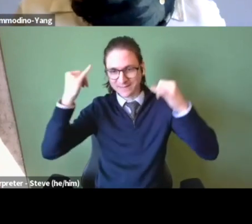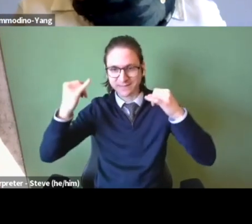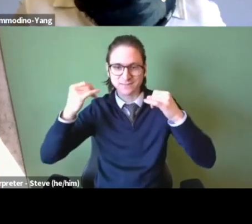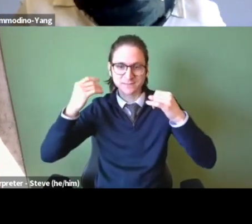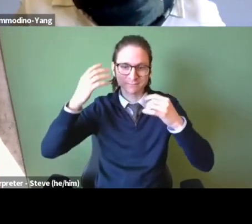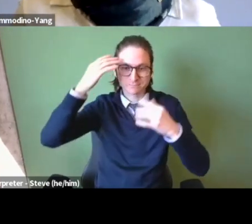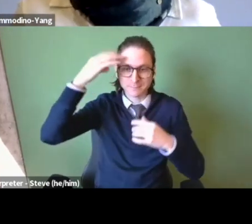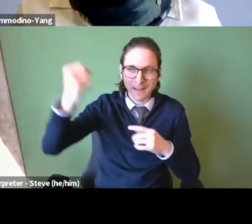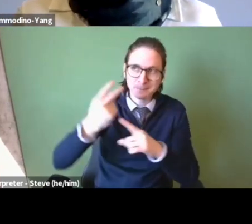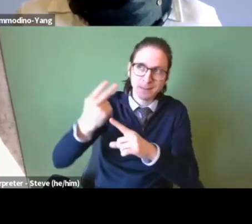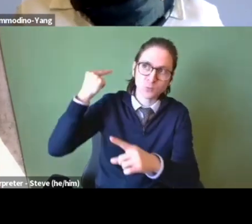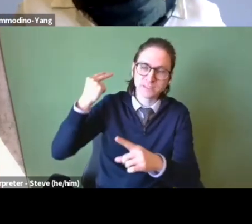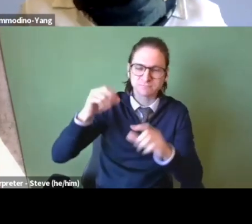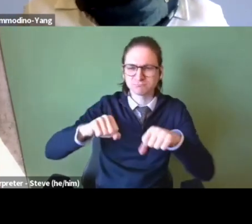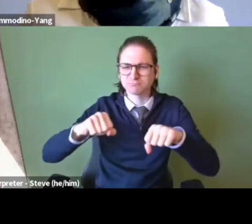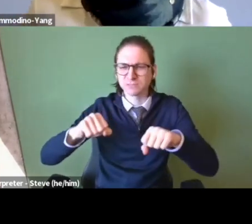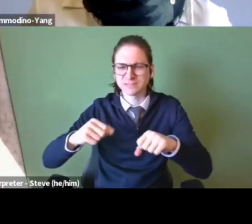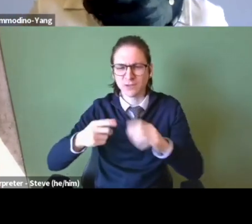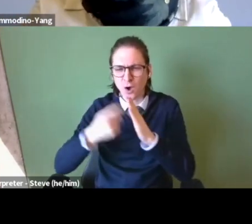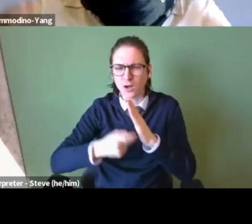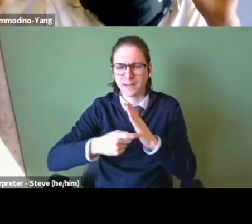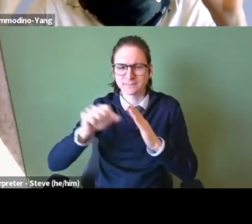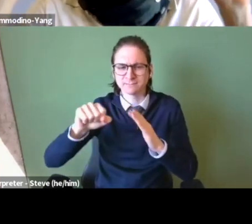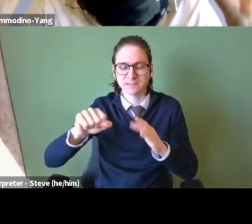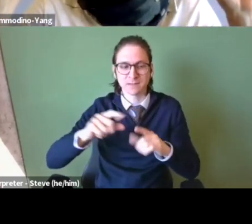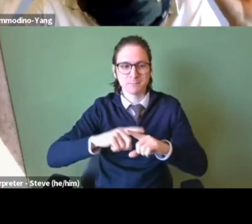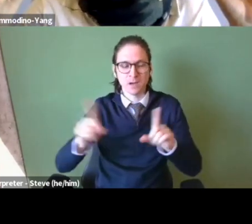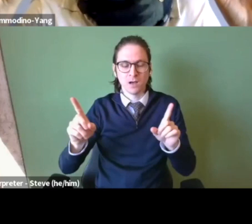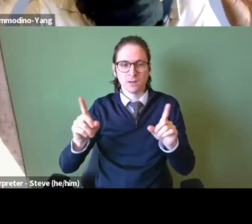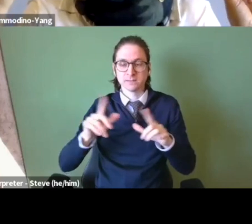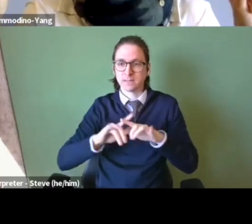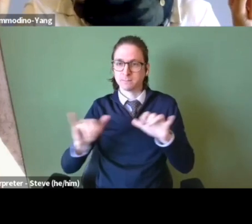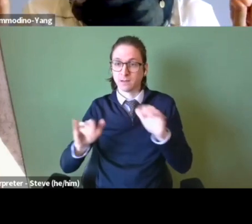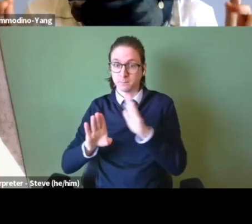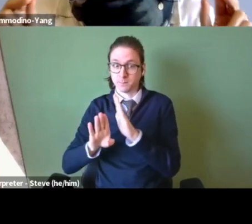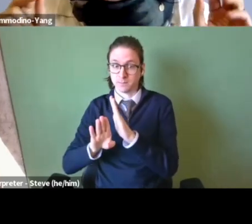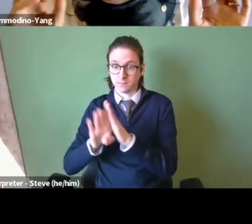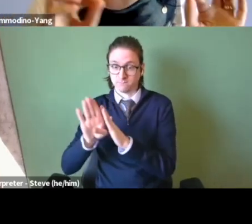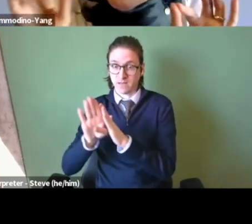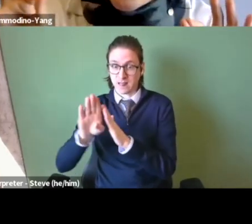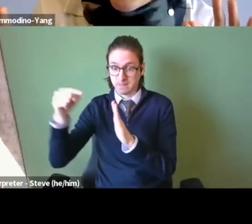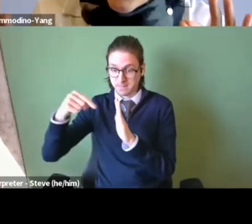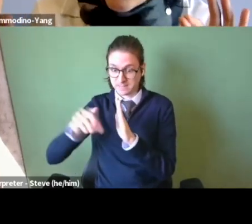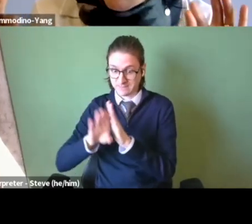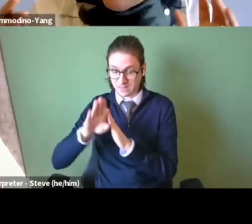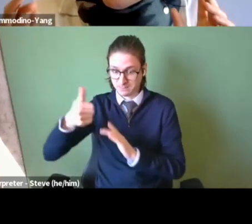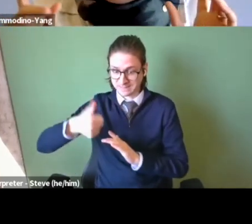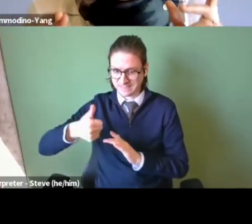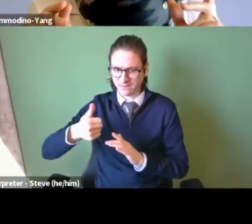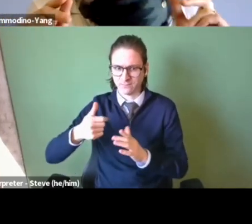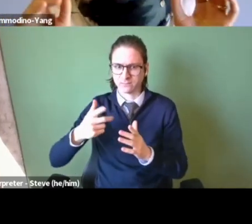sense, what development is about is learning how to feel, not what to